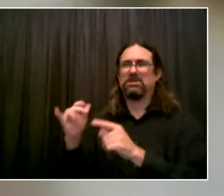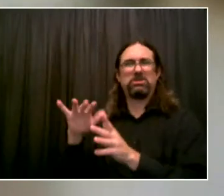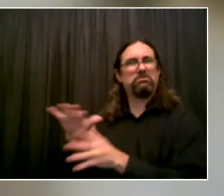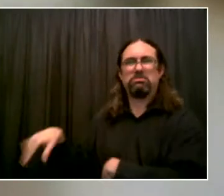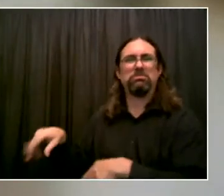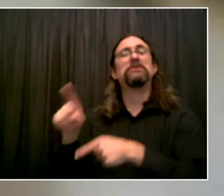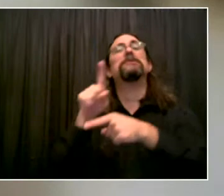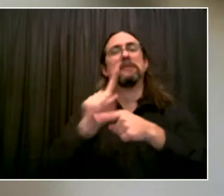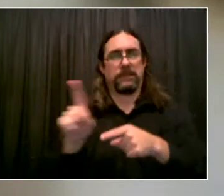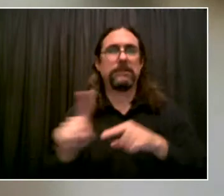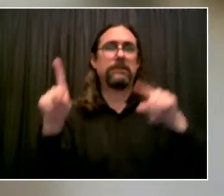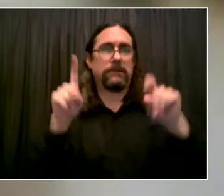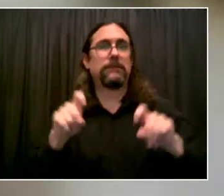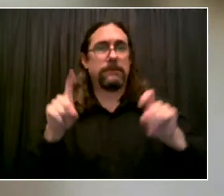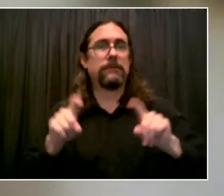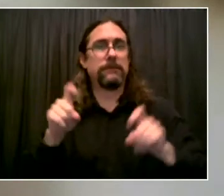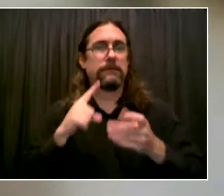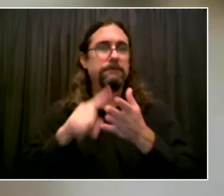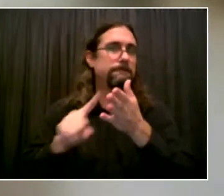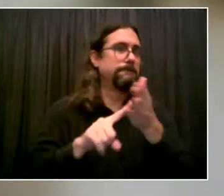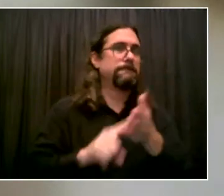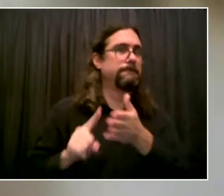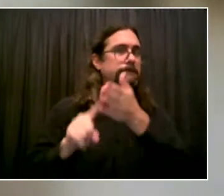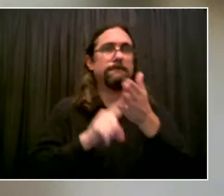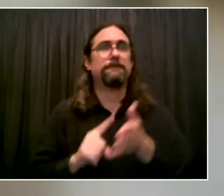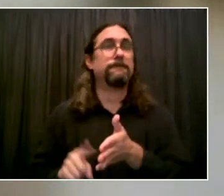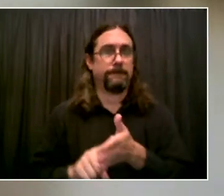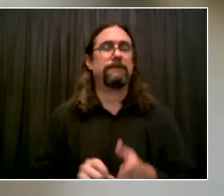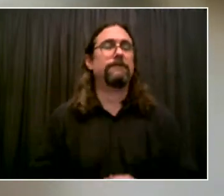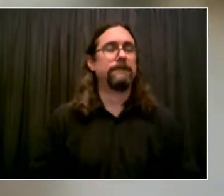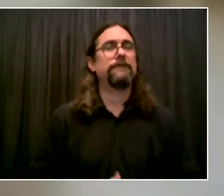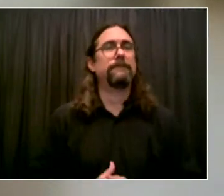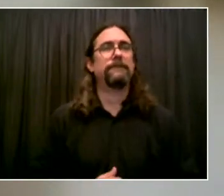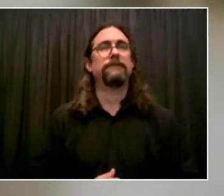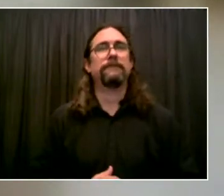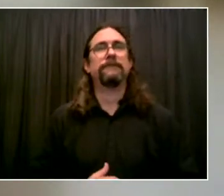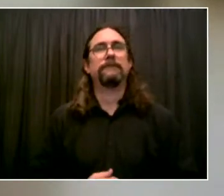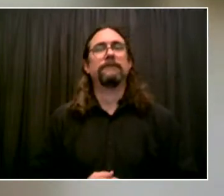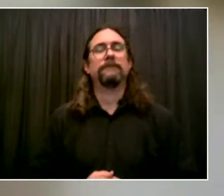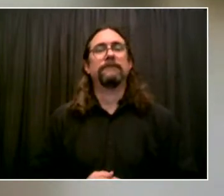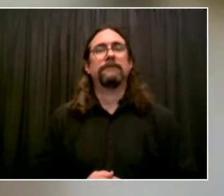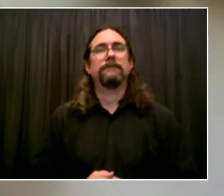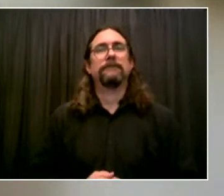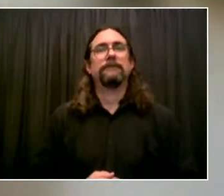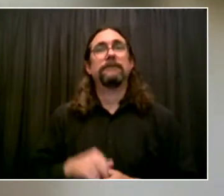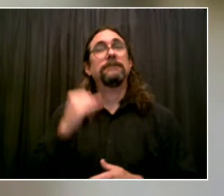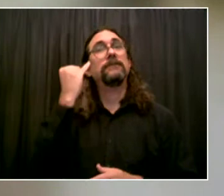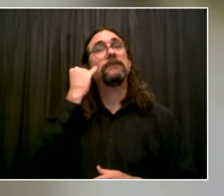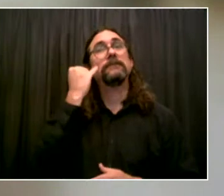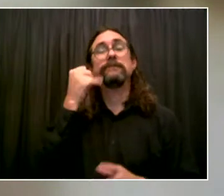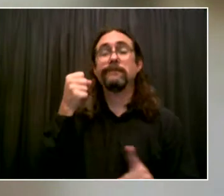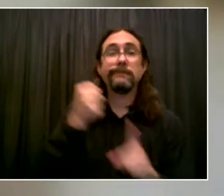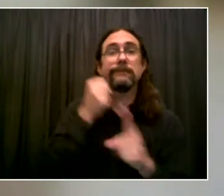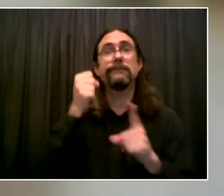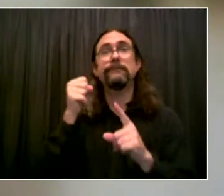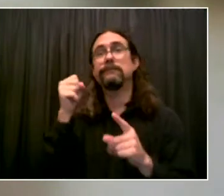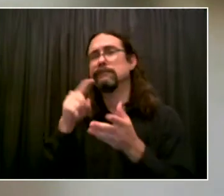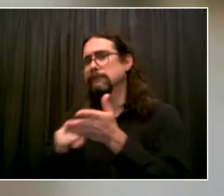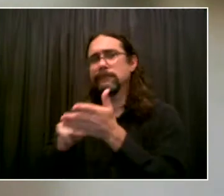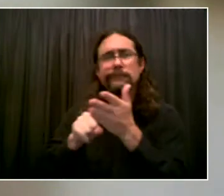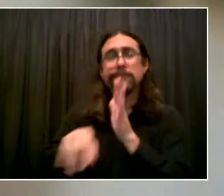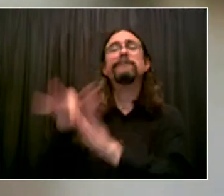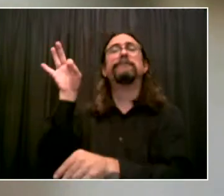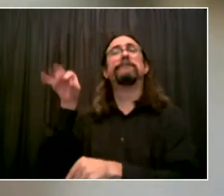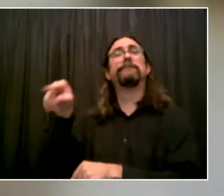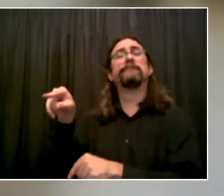feet distant will not have to quarantine if they are a close contact to a positive student. These measures will begin on September